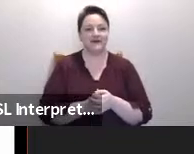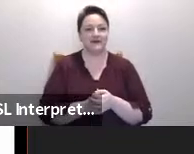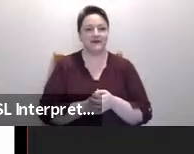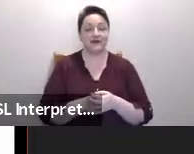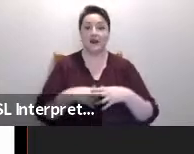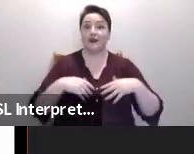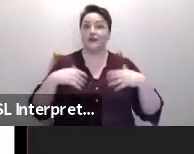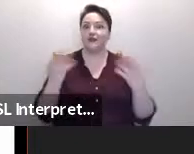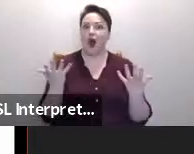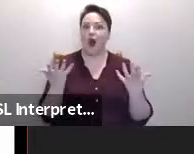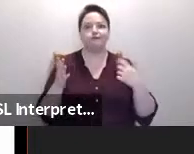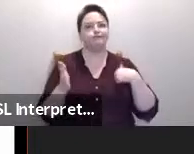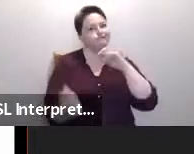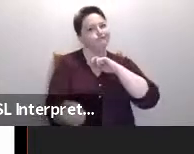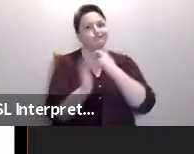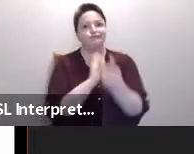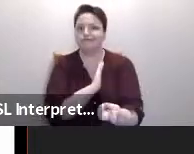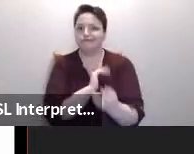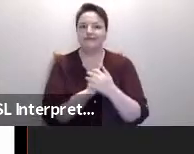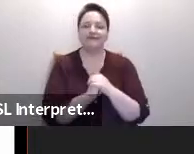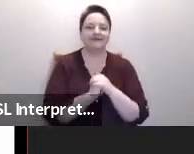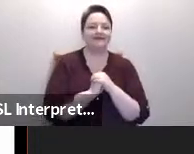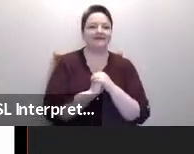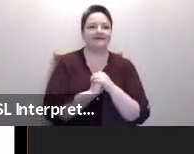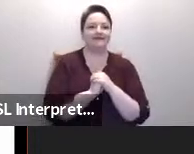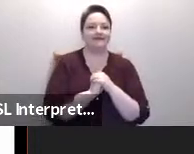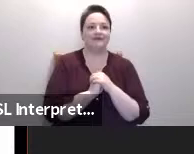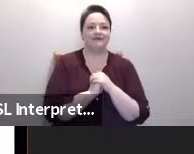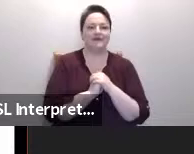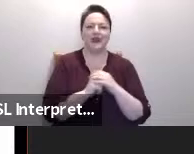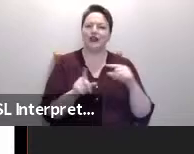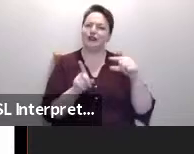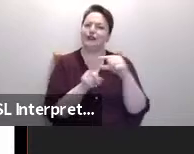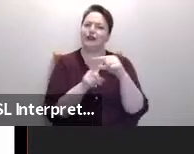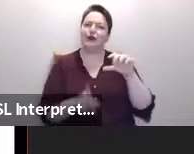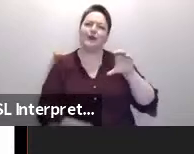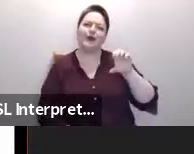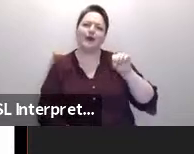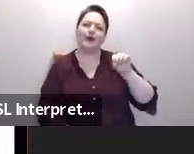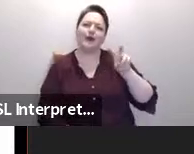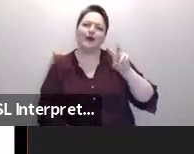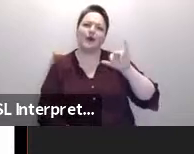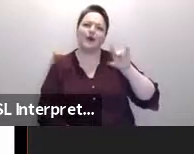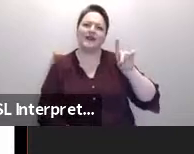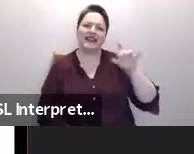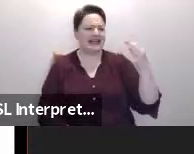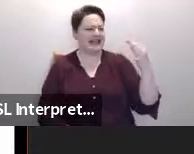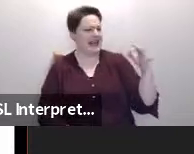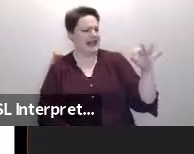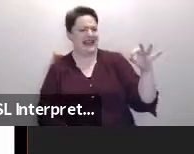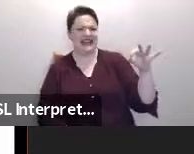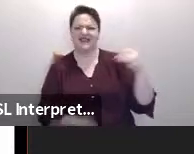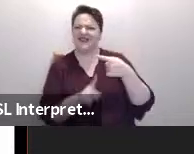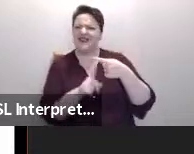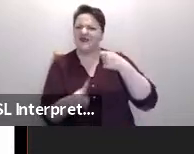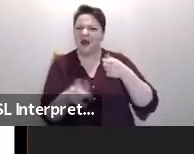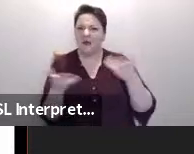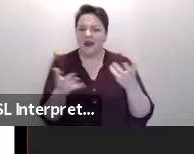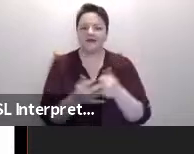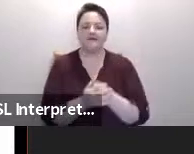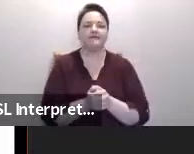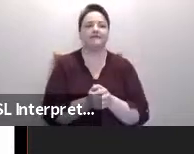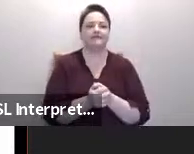So jumping right ahead, so the term COVID-19 comes from the fact that this